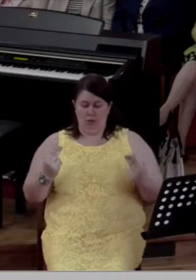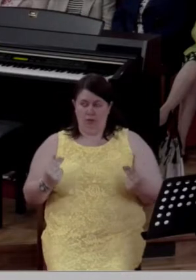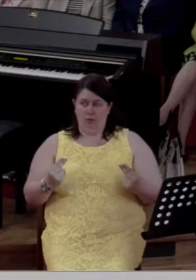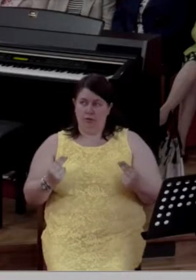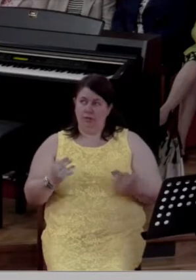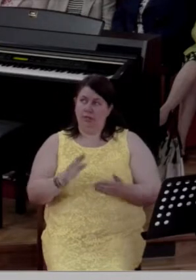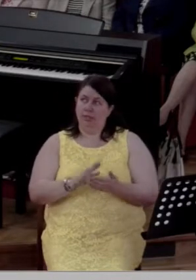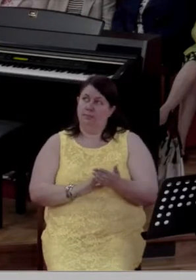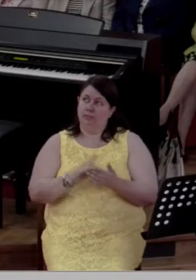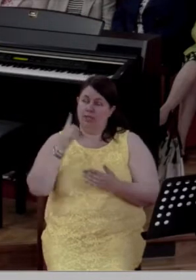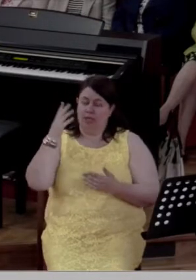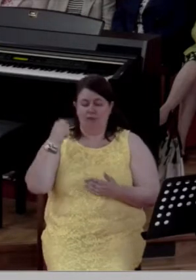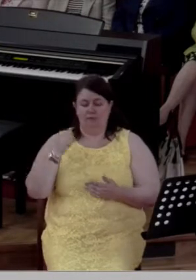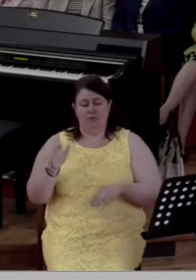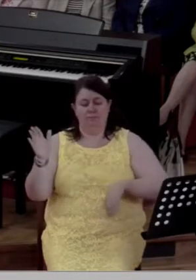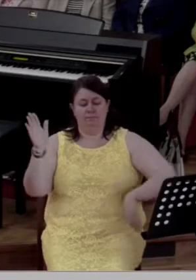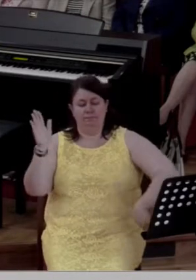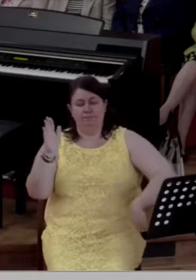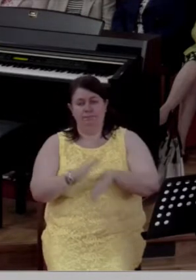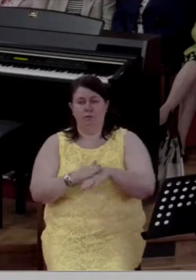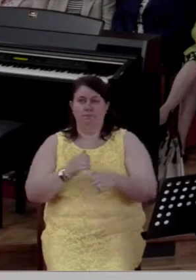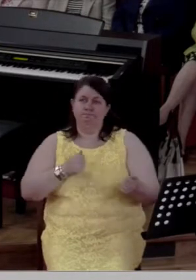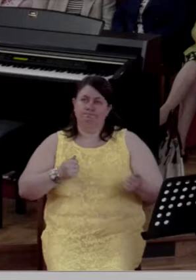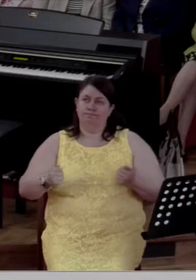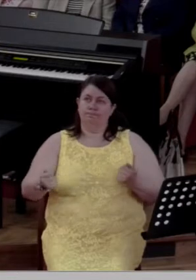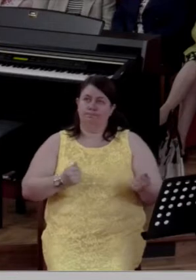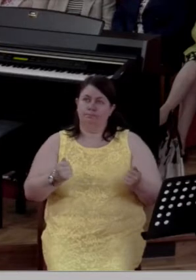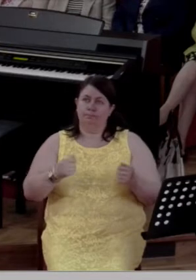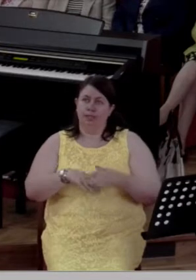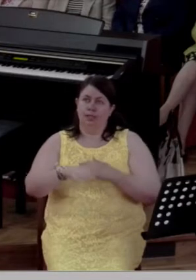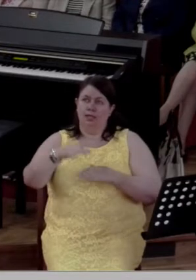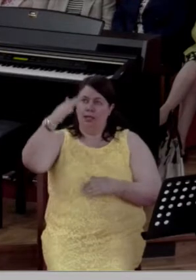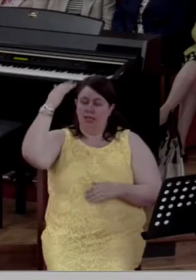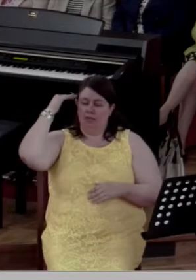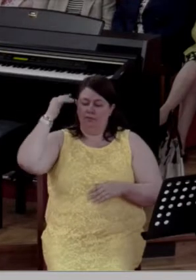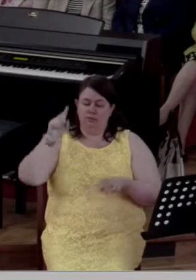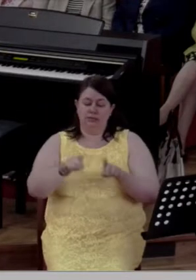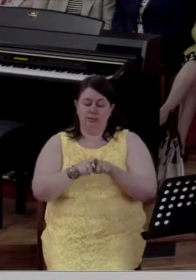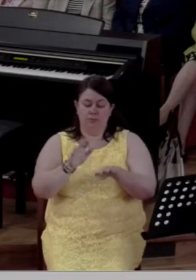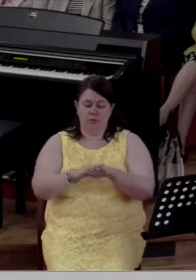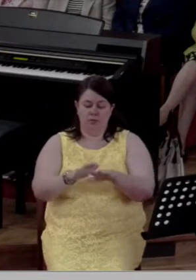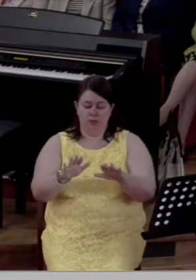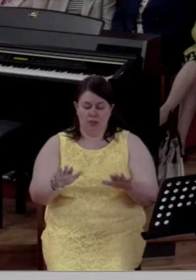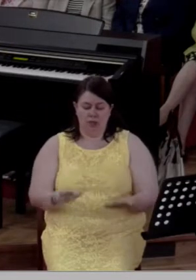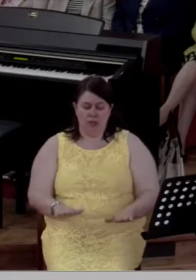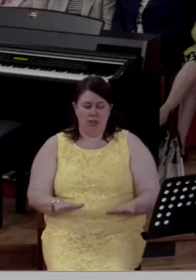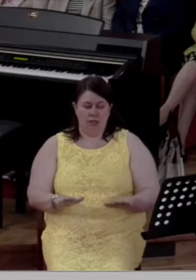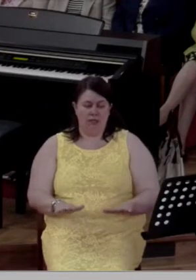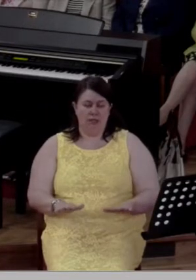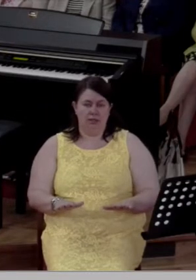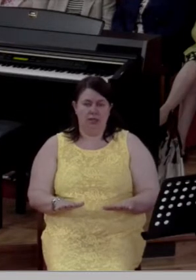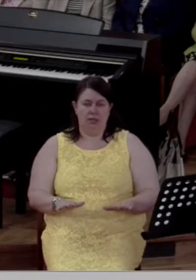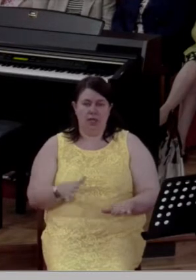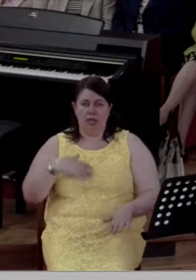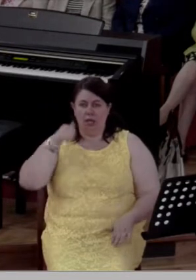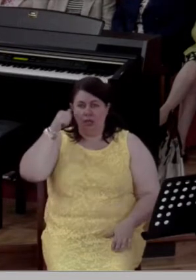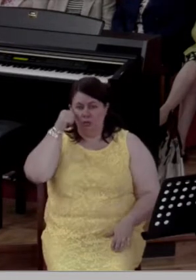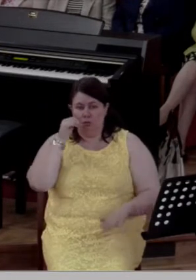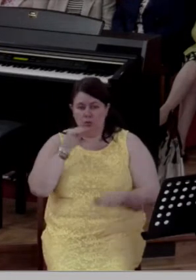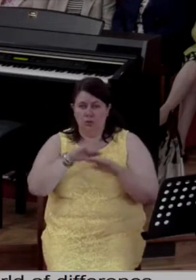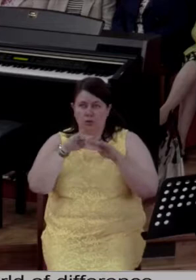all authority in heaven and in earth. The world may not be as it should be,